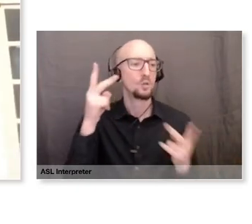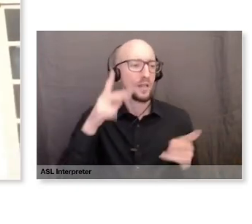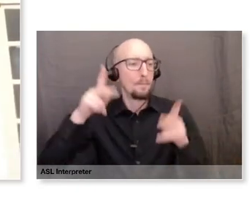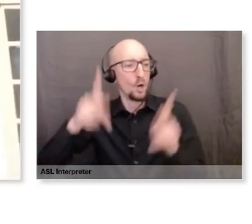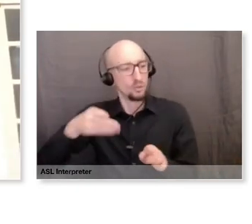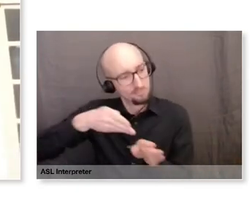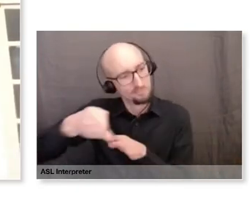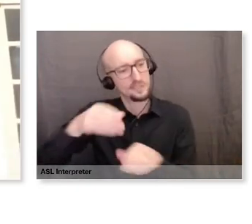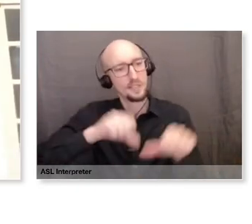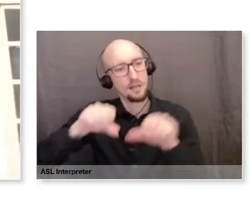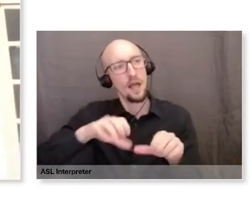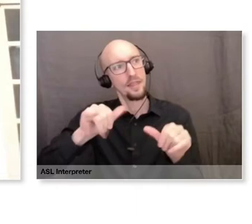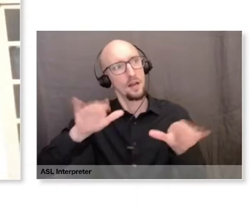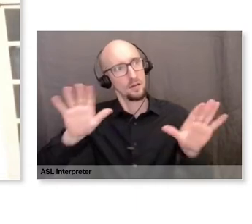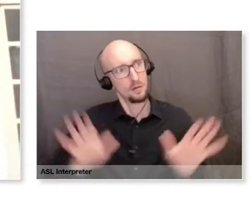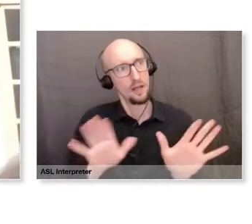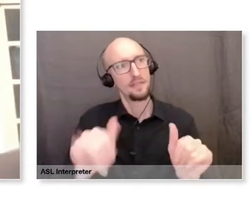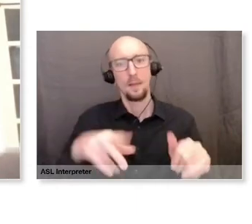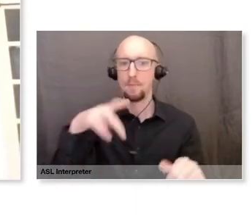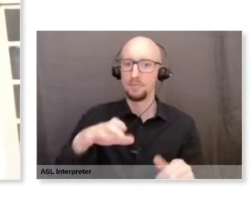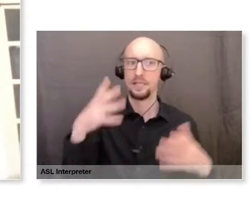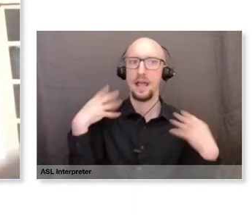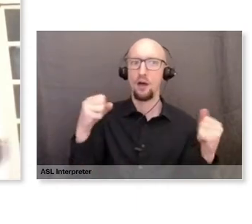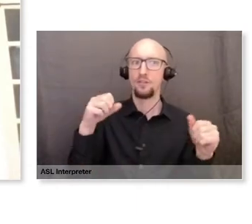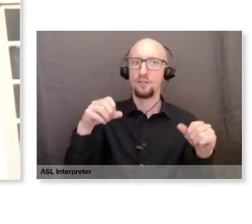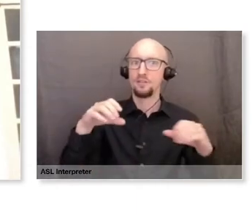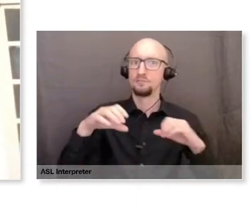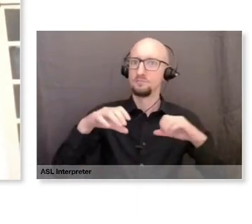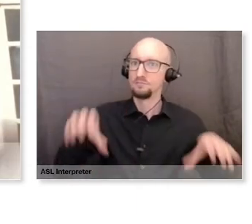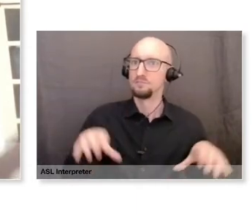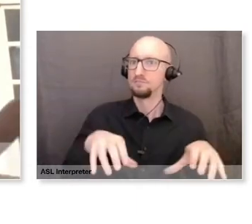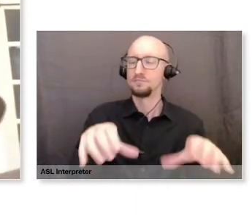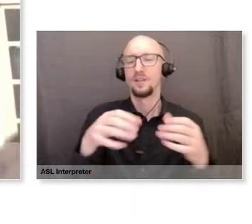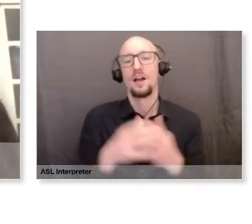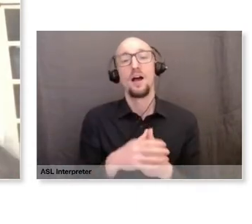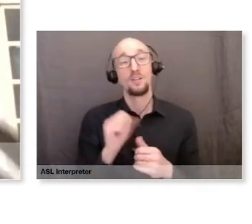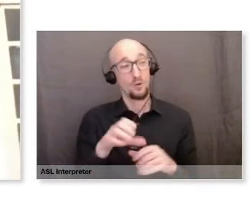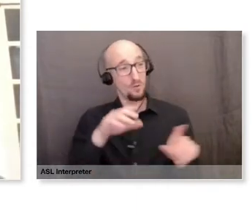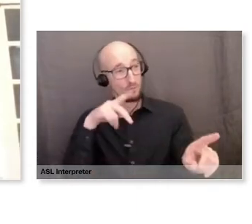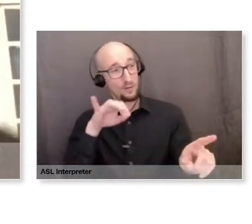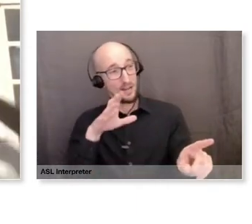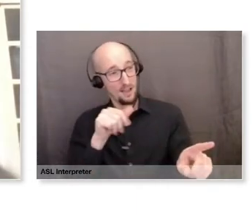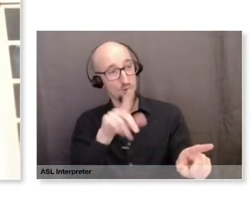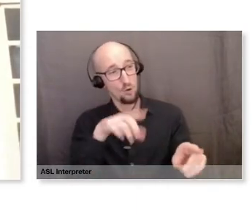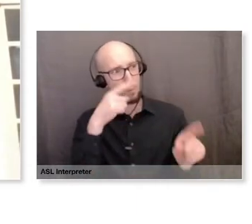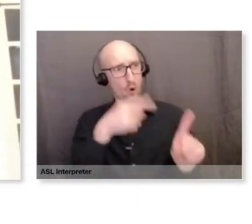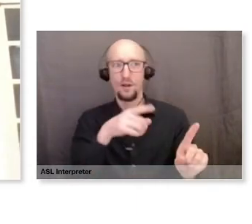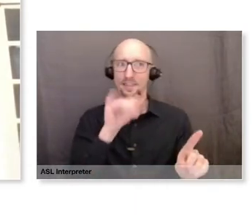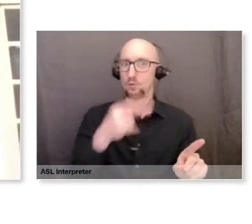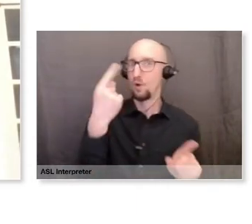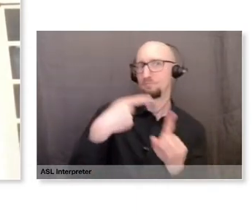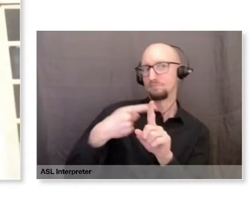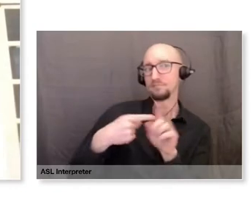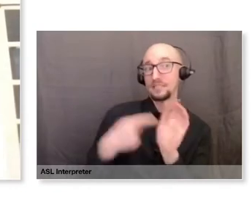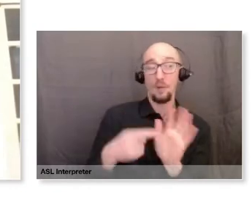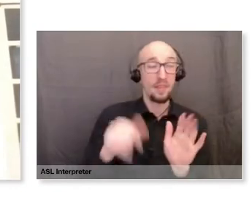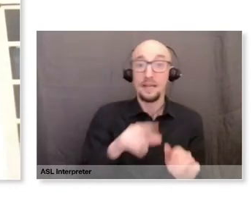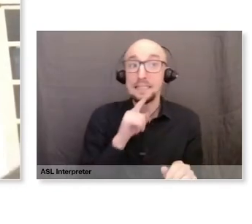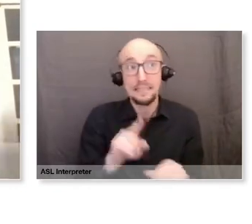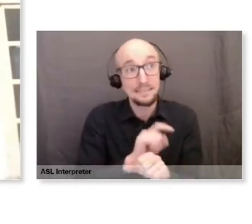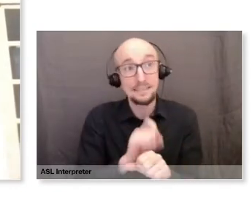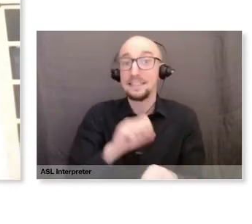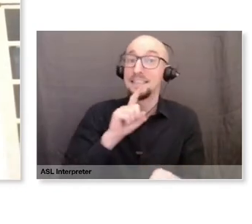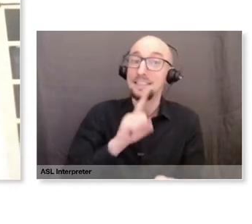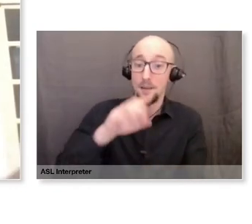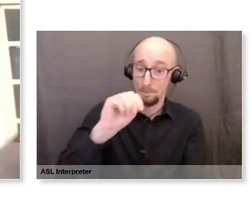up driving this public health campaign. So I think to the point you just made, Priya, that's like a good example. And that is a model. Like, there's no